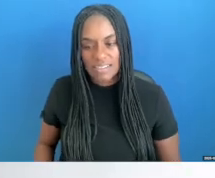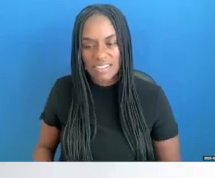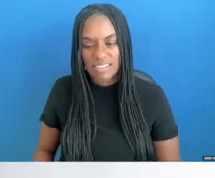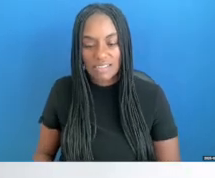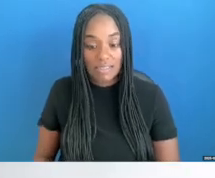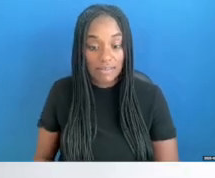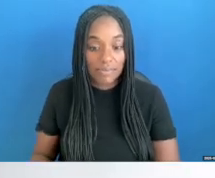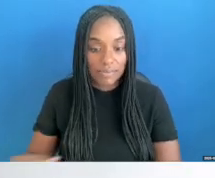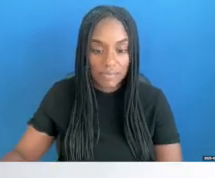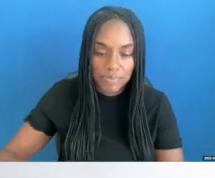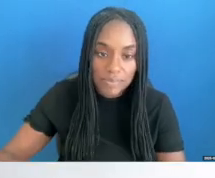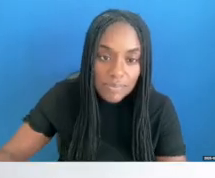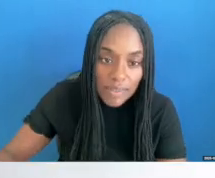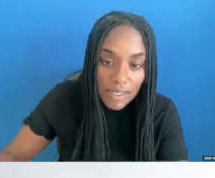want. Okay.